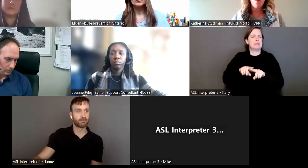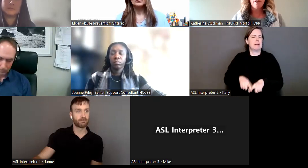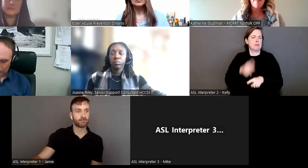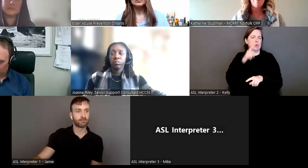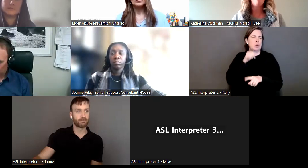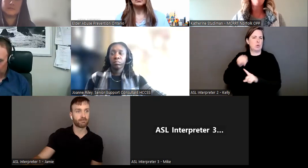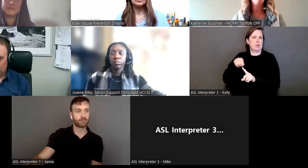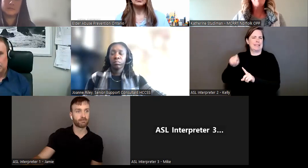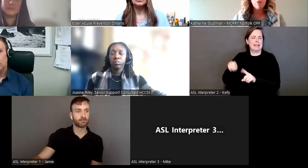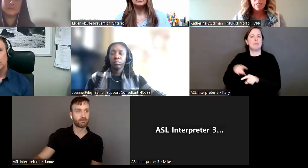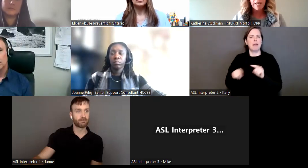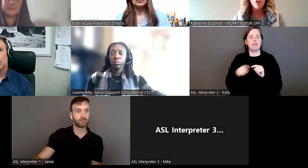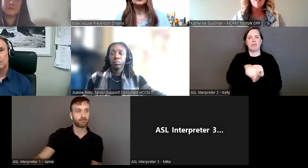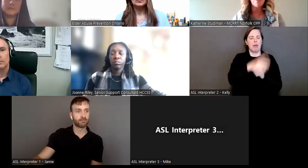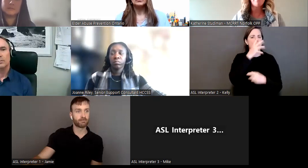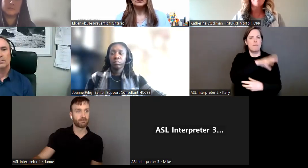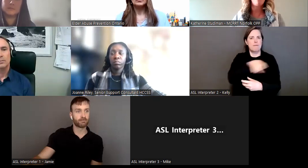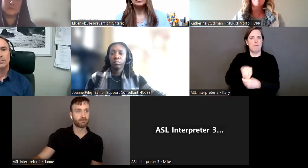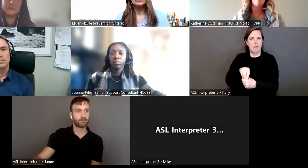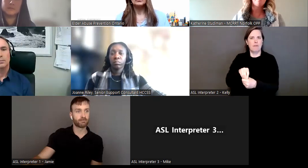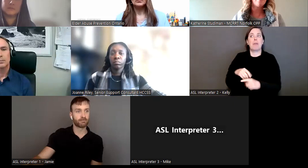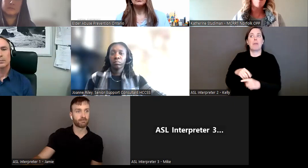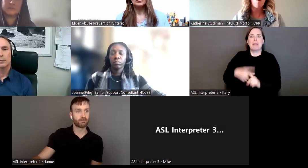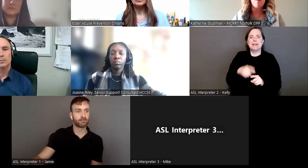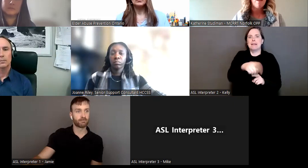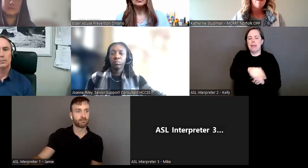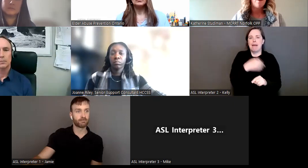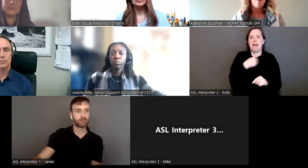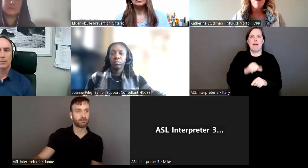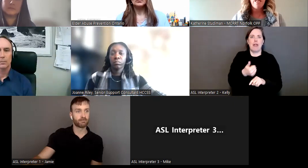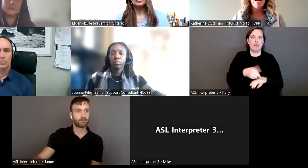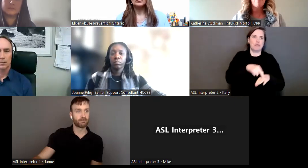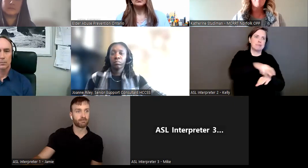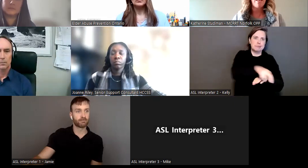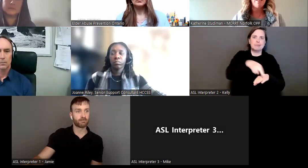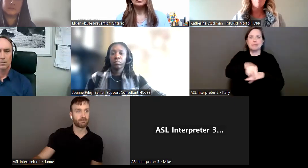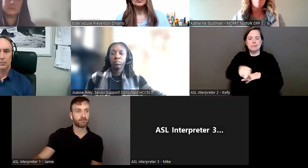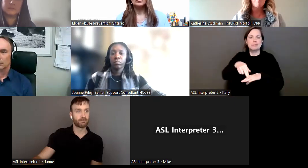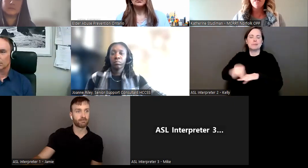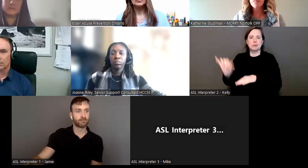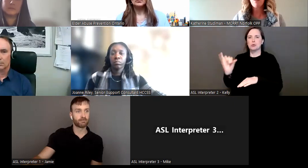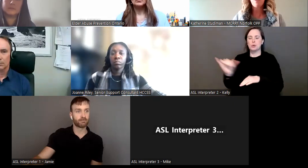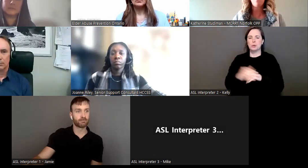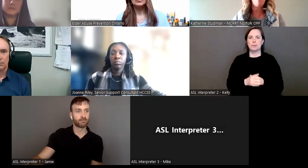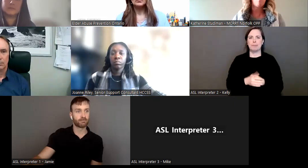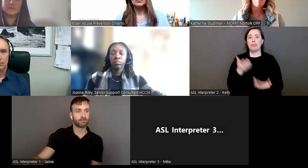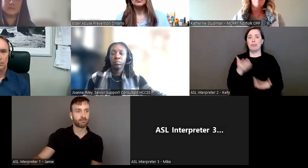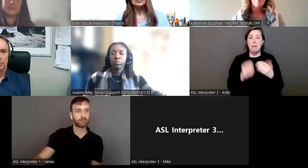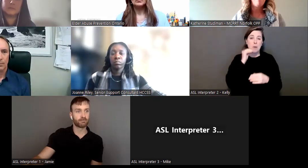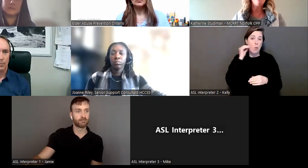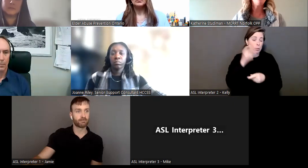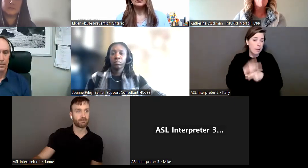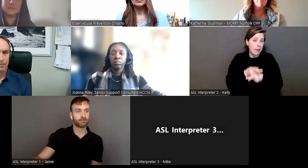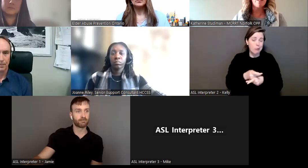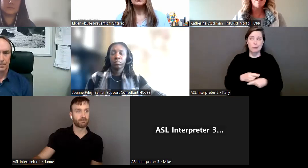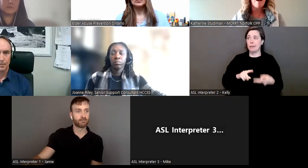they too are in there, and they will make those connection to services, whether it's home or community care coming in or a PSW, or